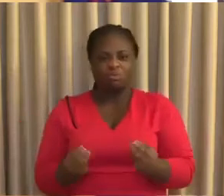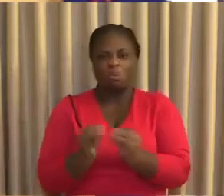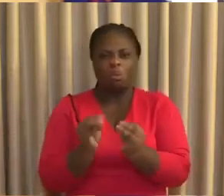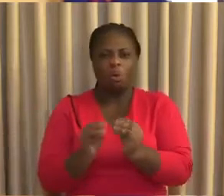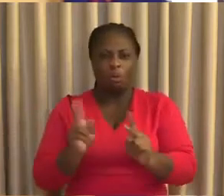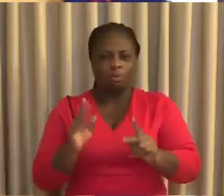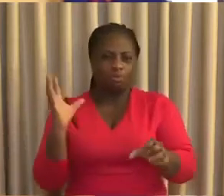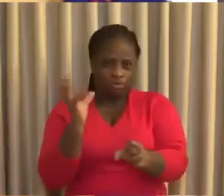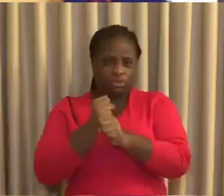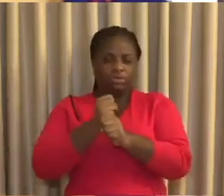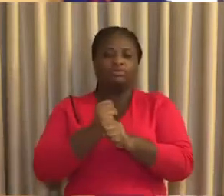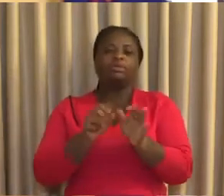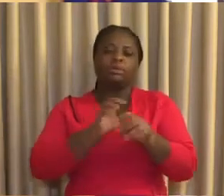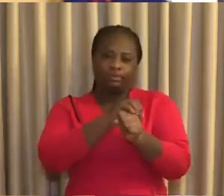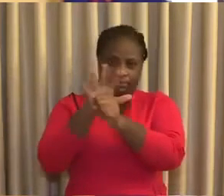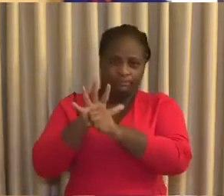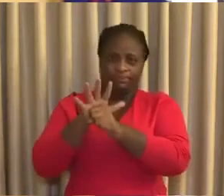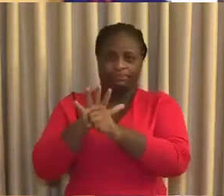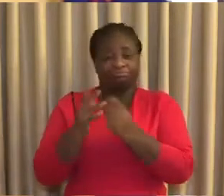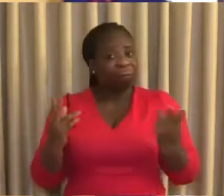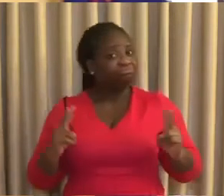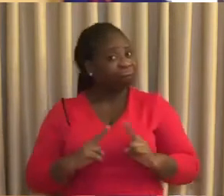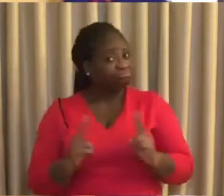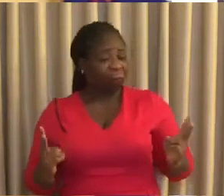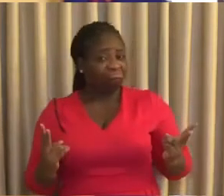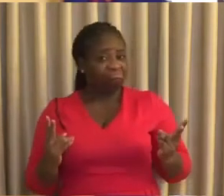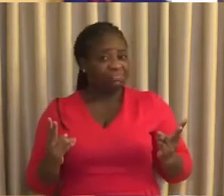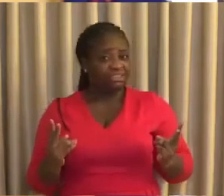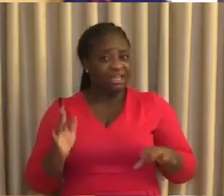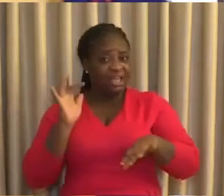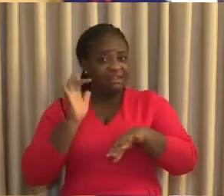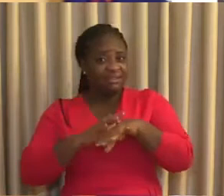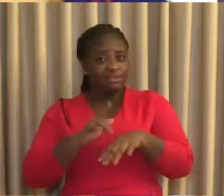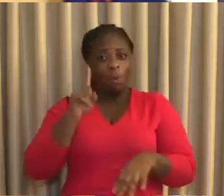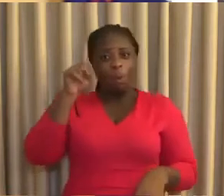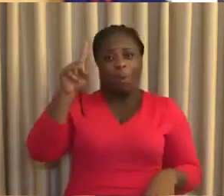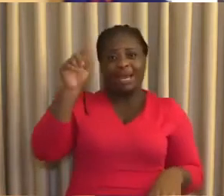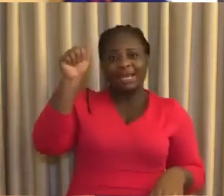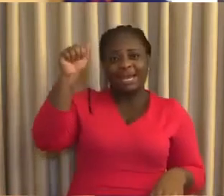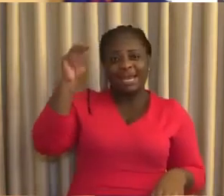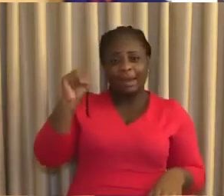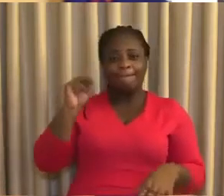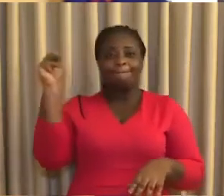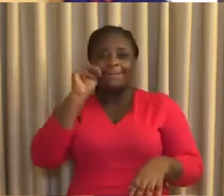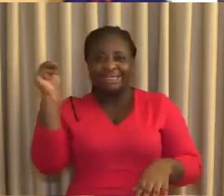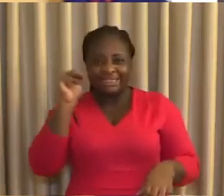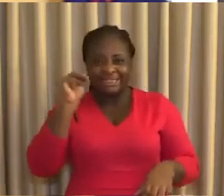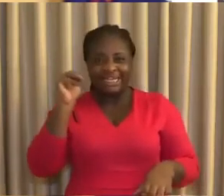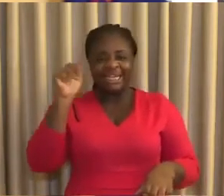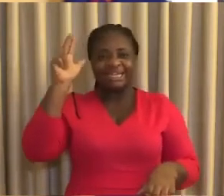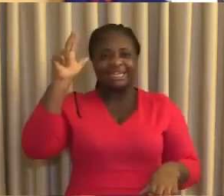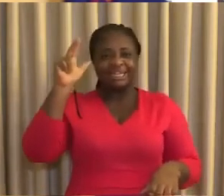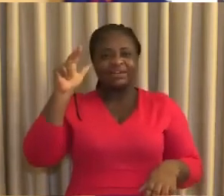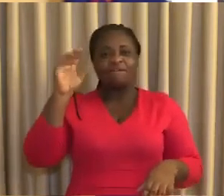our numbers. So, effective 1 a.m. on Monday, 30th March, some